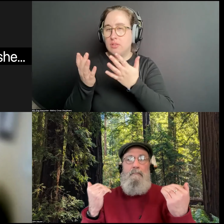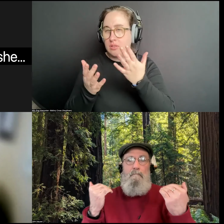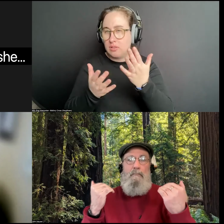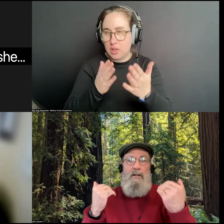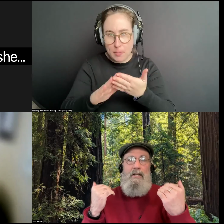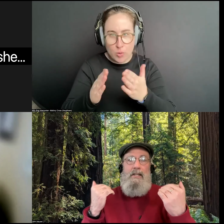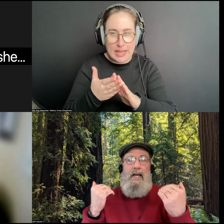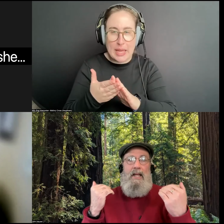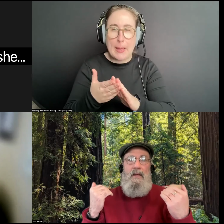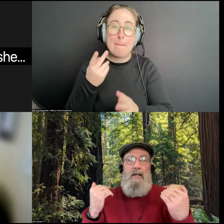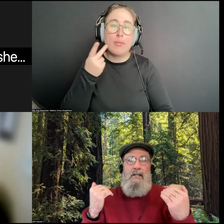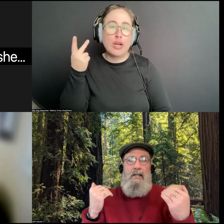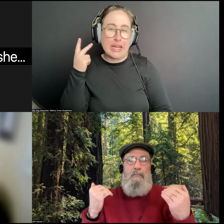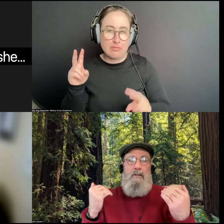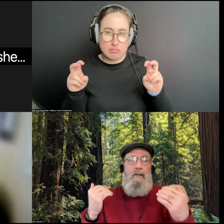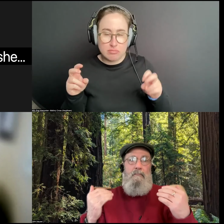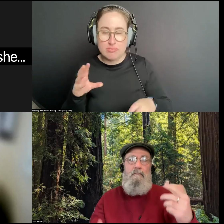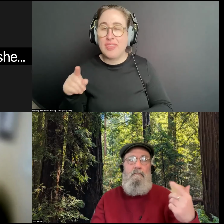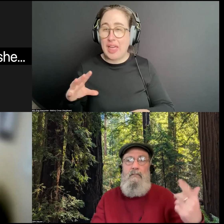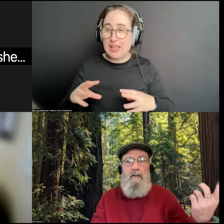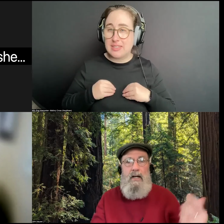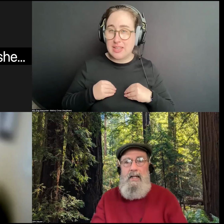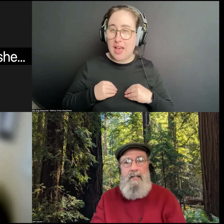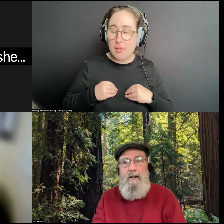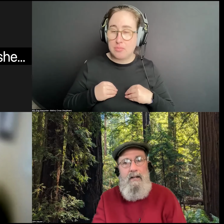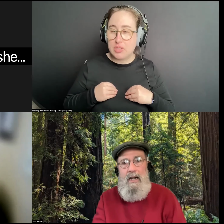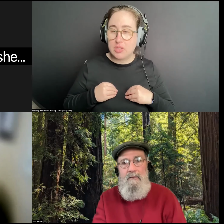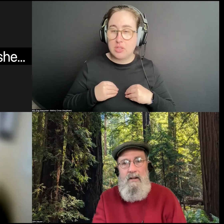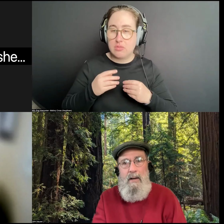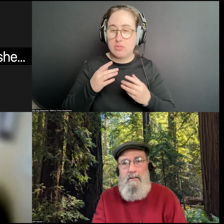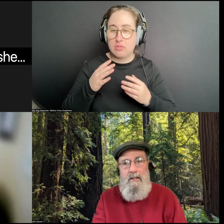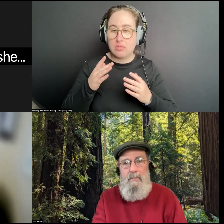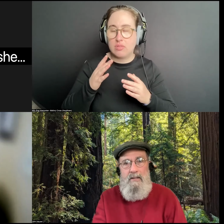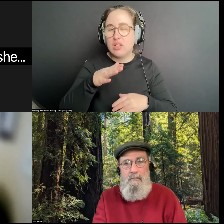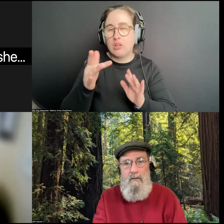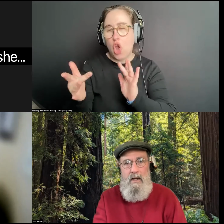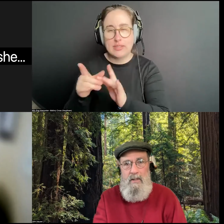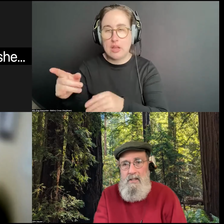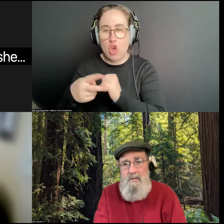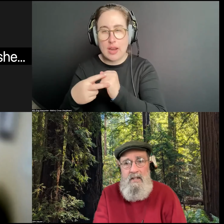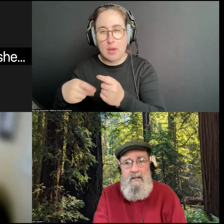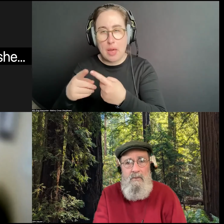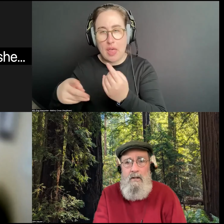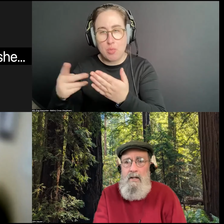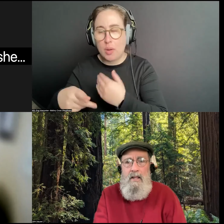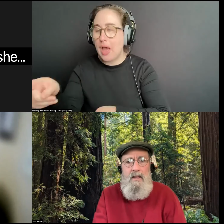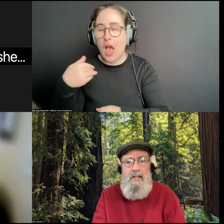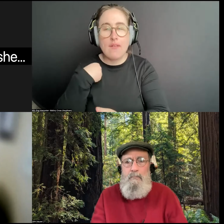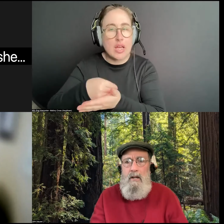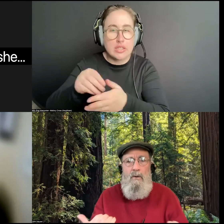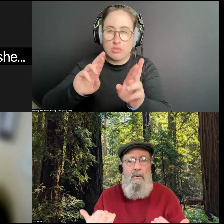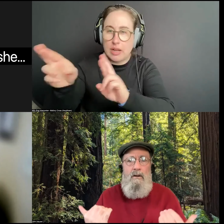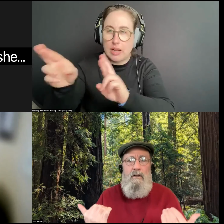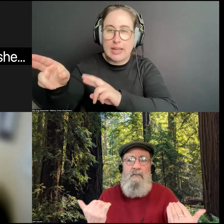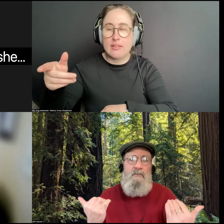community memories, and they accept contact the archive about this program because there's funding for it. They